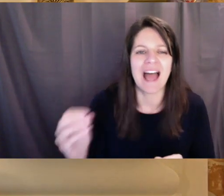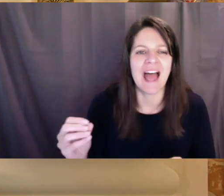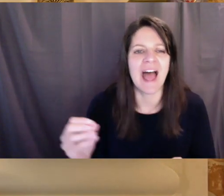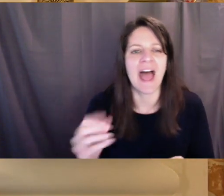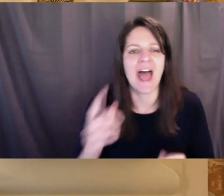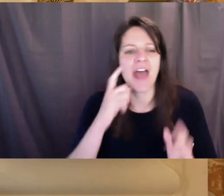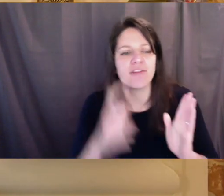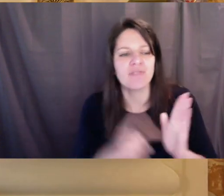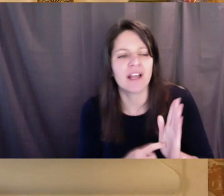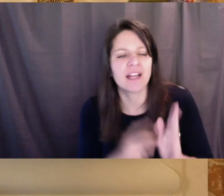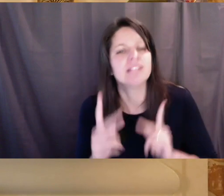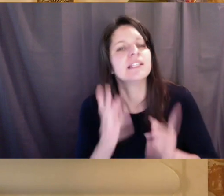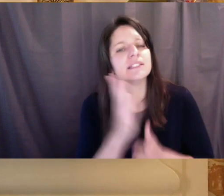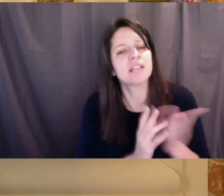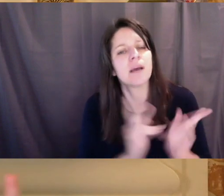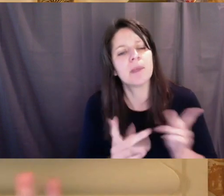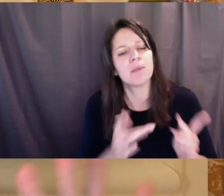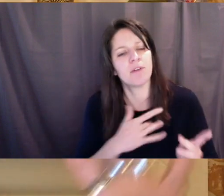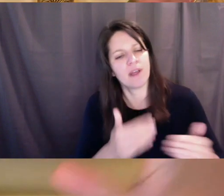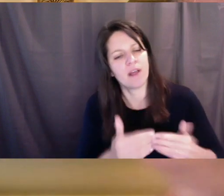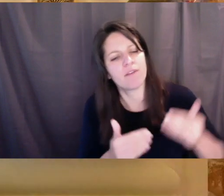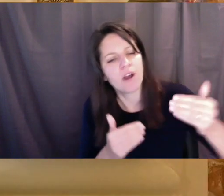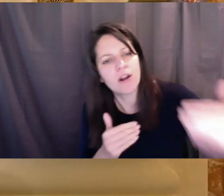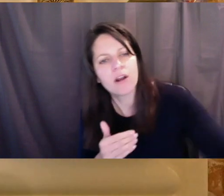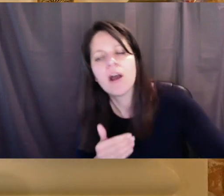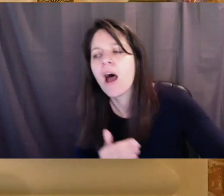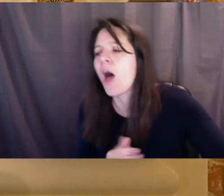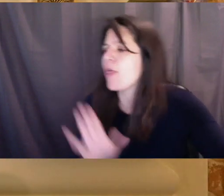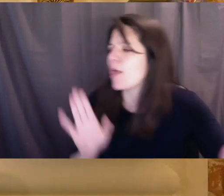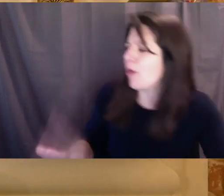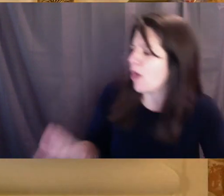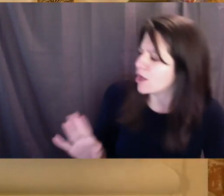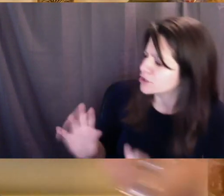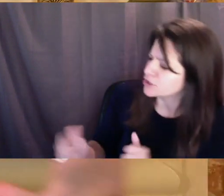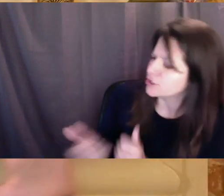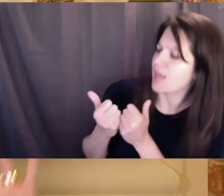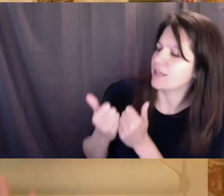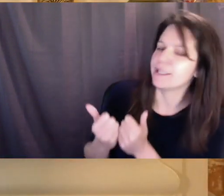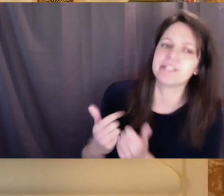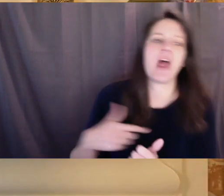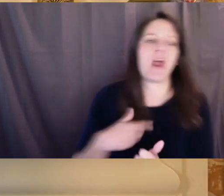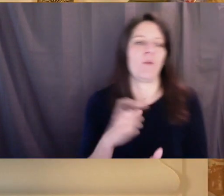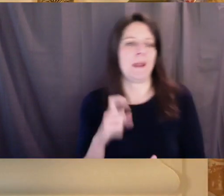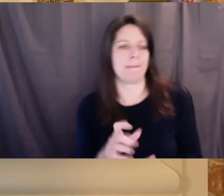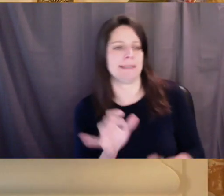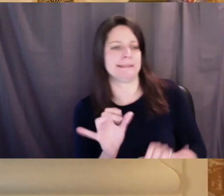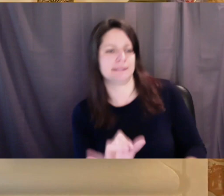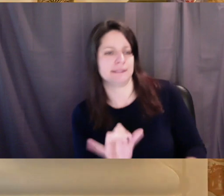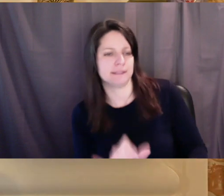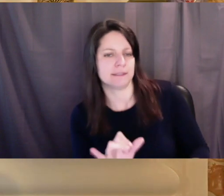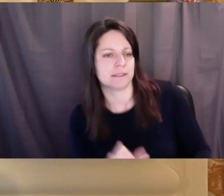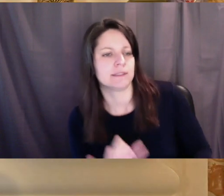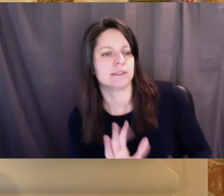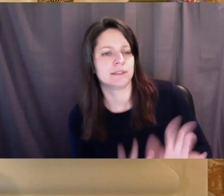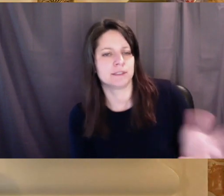places, while at the same time, you know, making room for people who are far ahead of us to challenge us, people who are making us